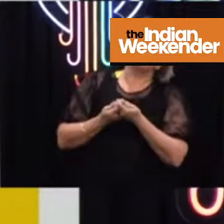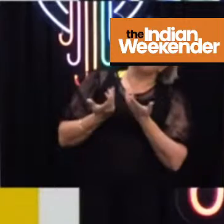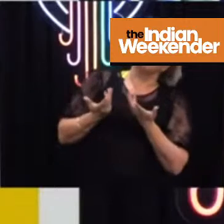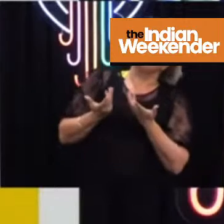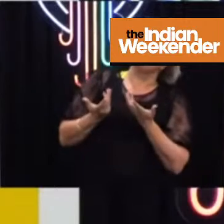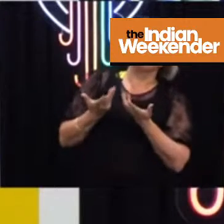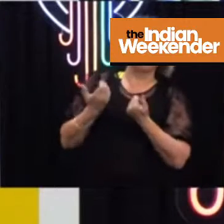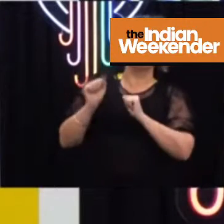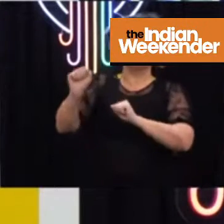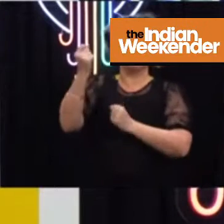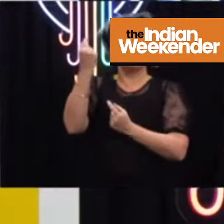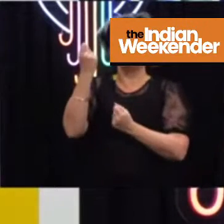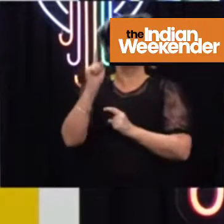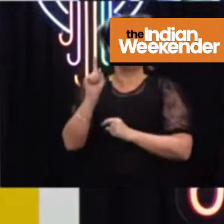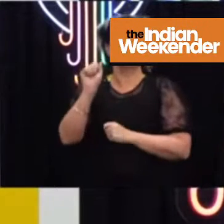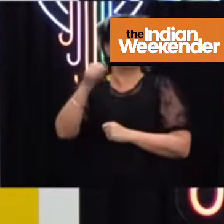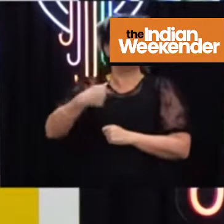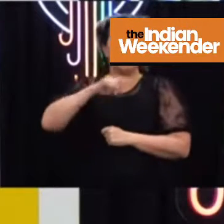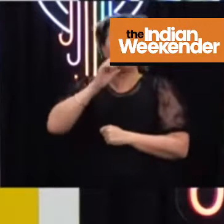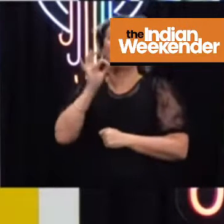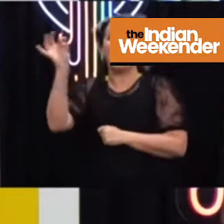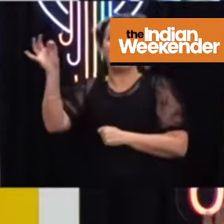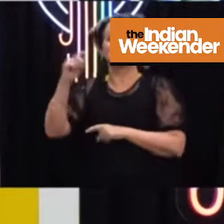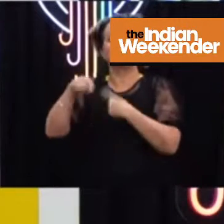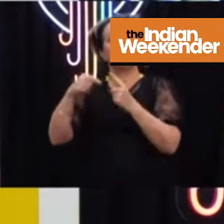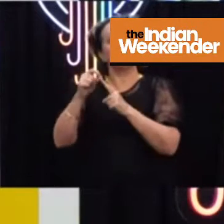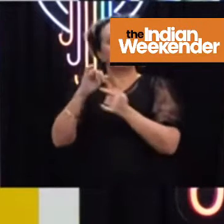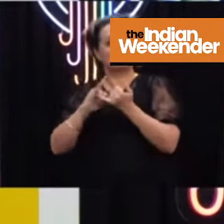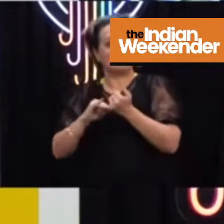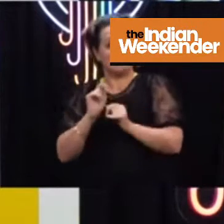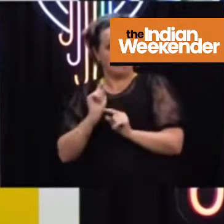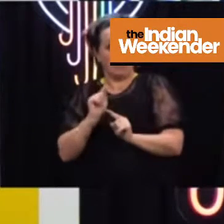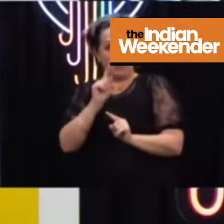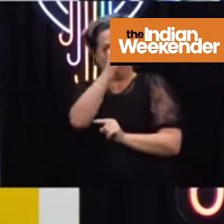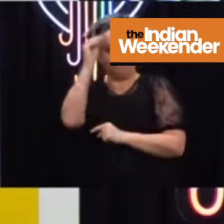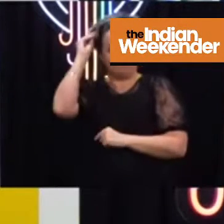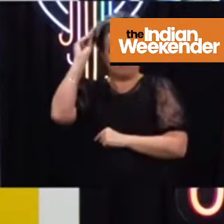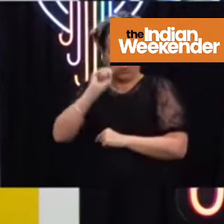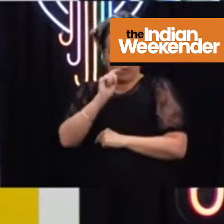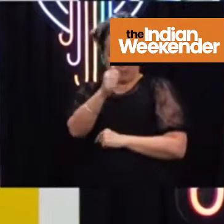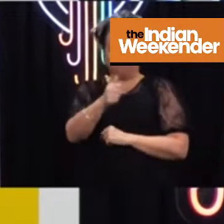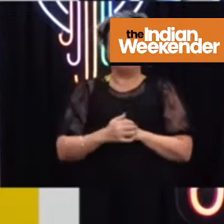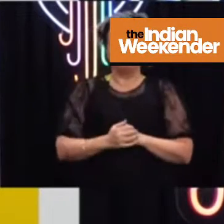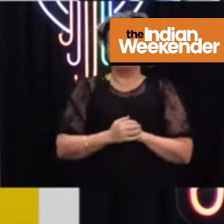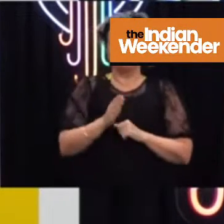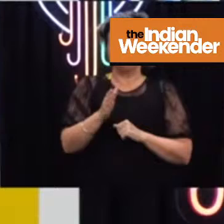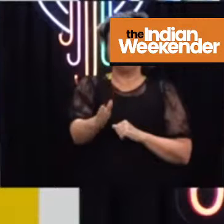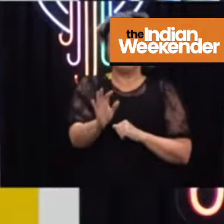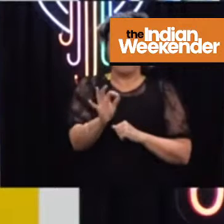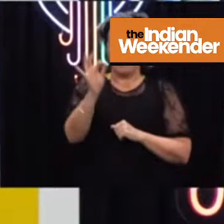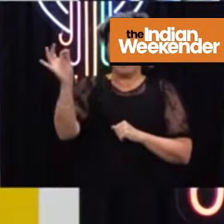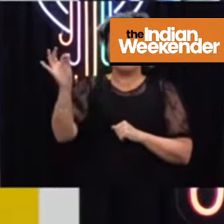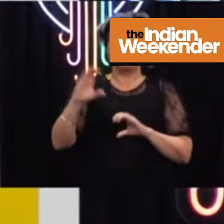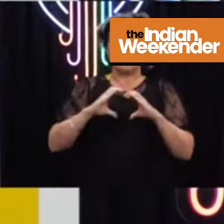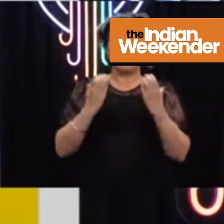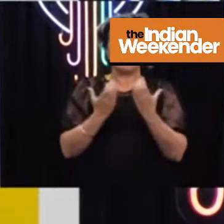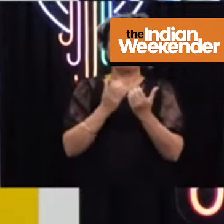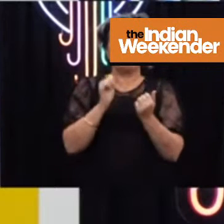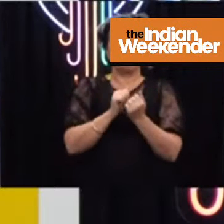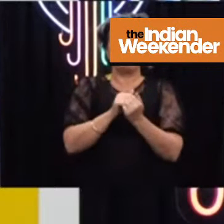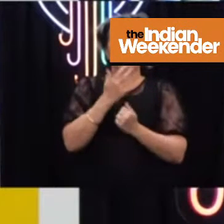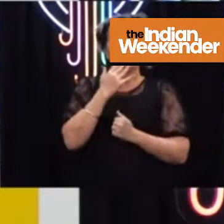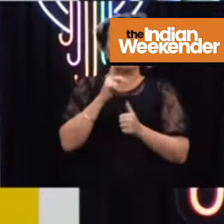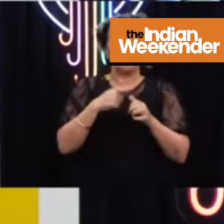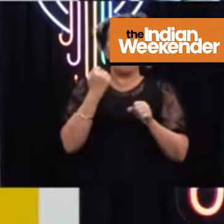about the pack and save, because it's a good question to ask. Can I ask you about Cabinet paper in August last year, which I'll quote